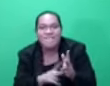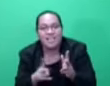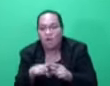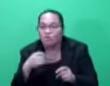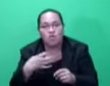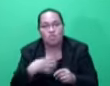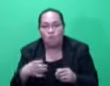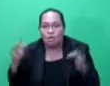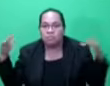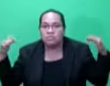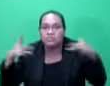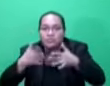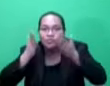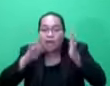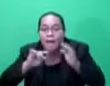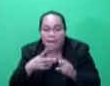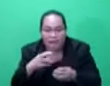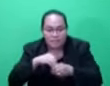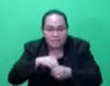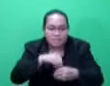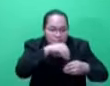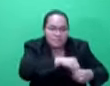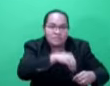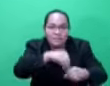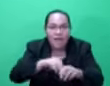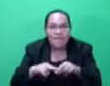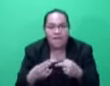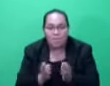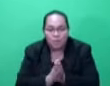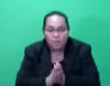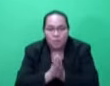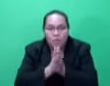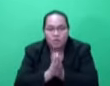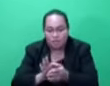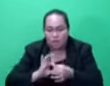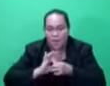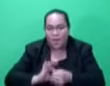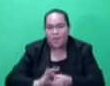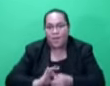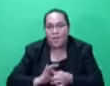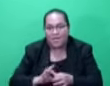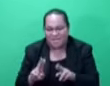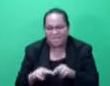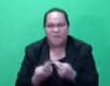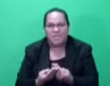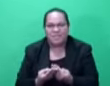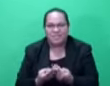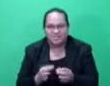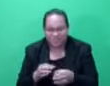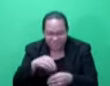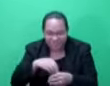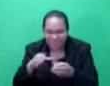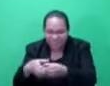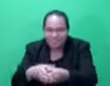congregation, worship, but families are now worshiping on their own as family units.